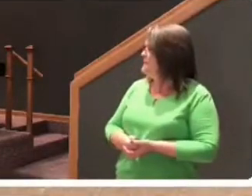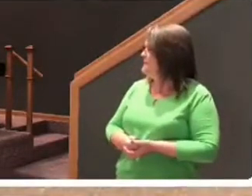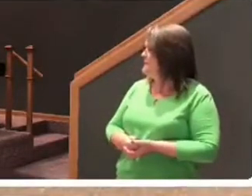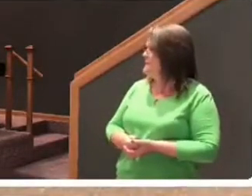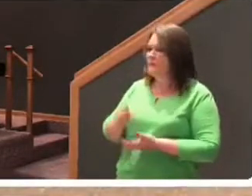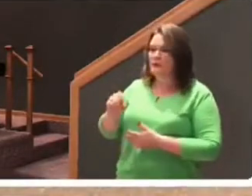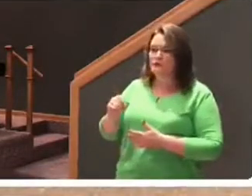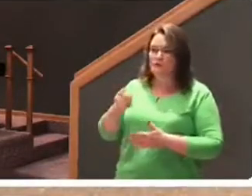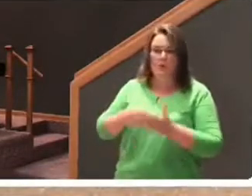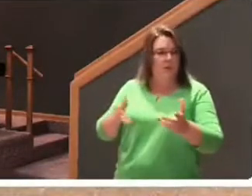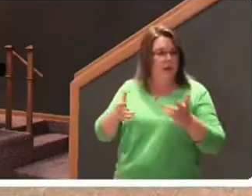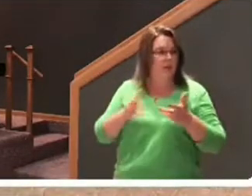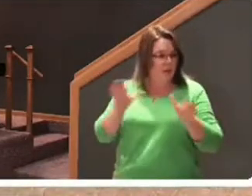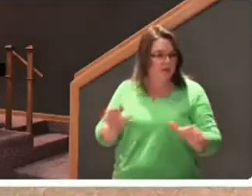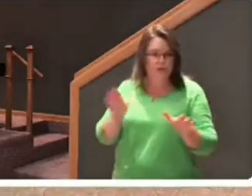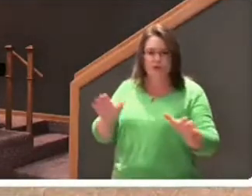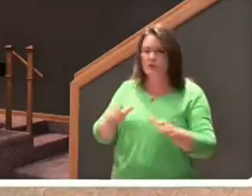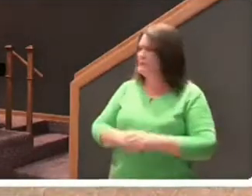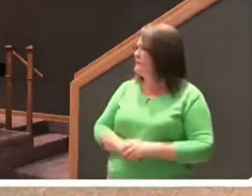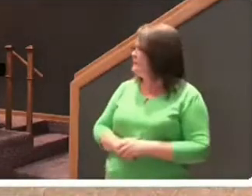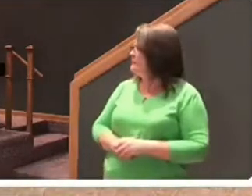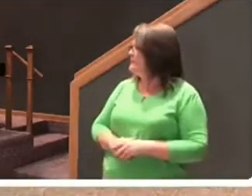And so what I want to do